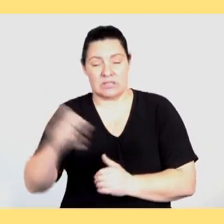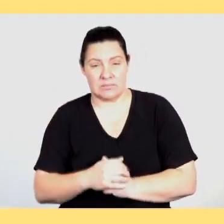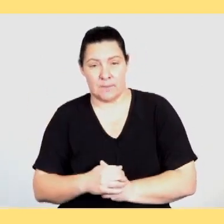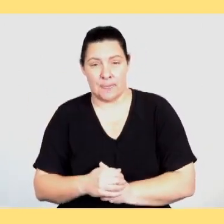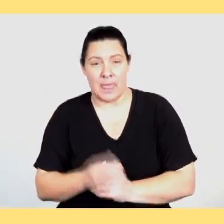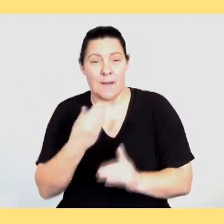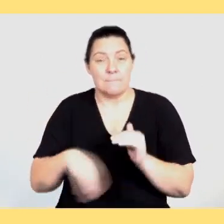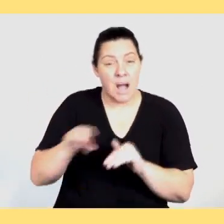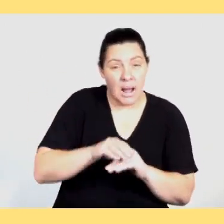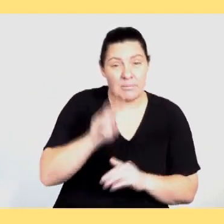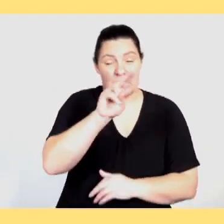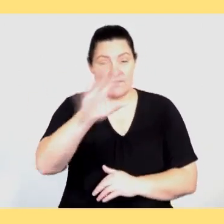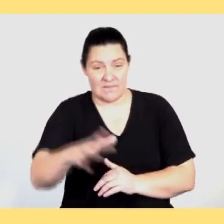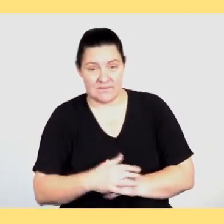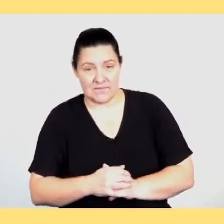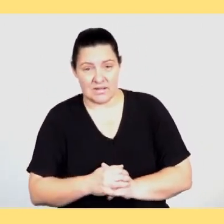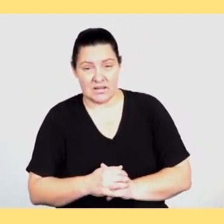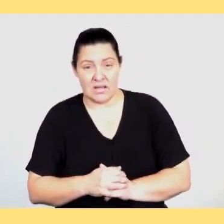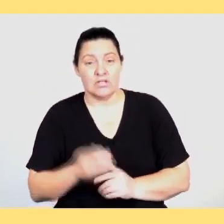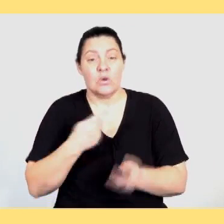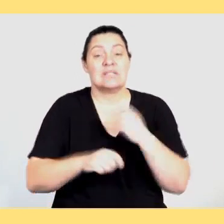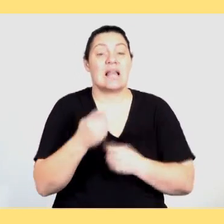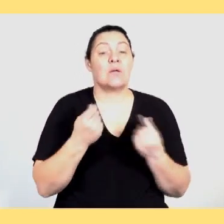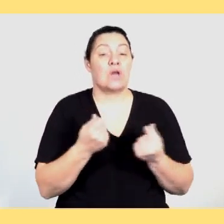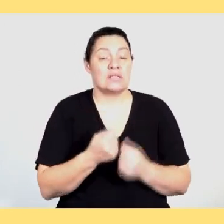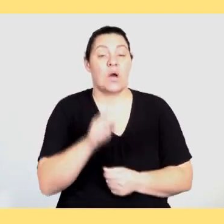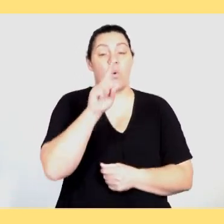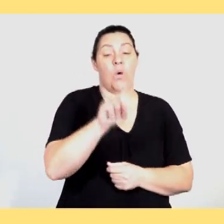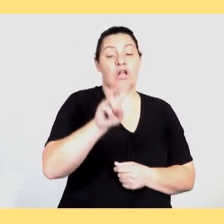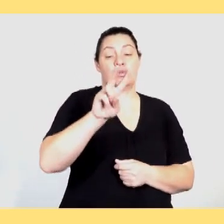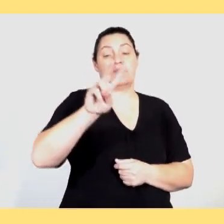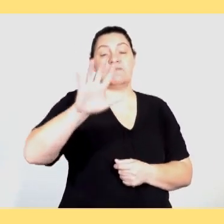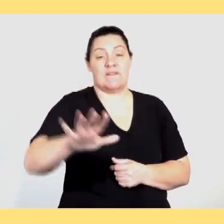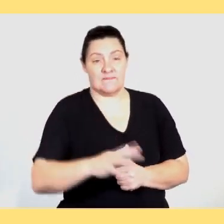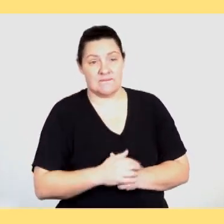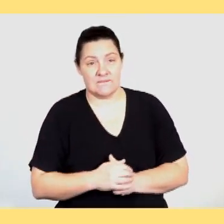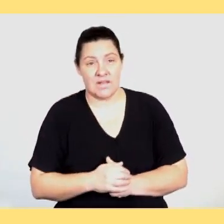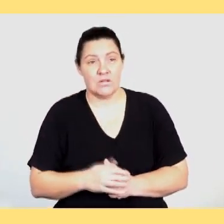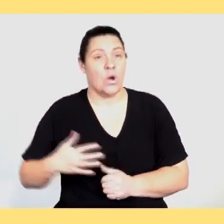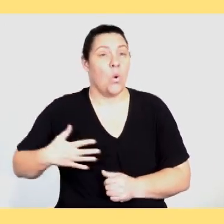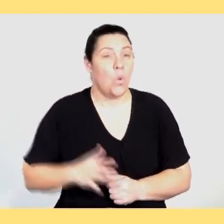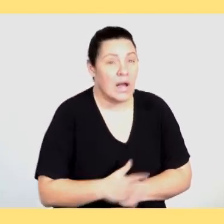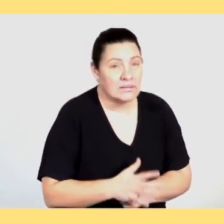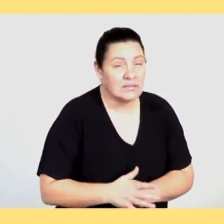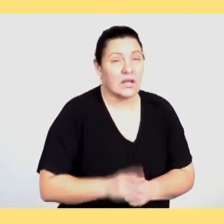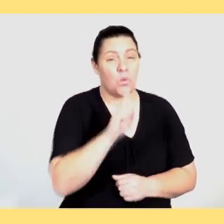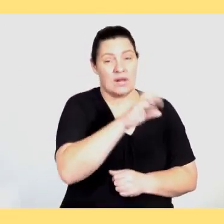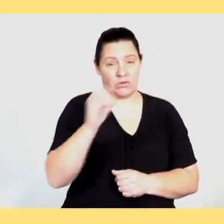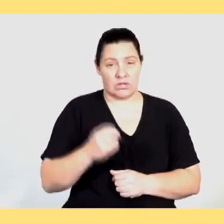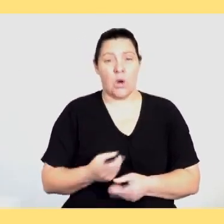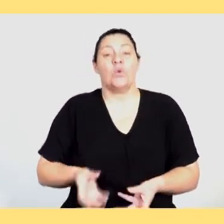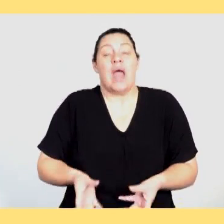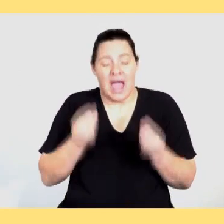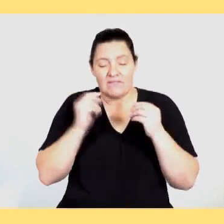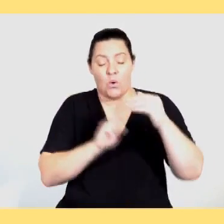in this case is 25. Therefore, selling price becomes 125. So what we want is 100. What we